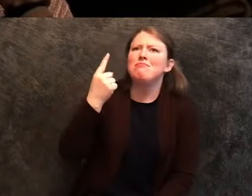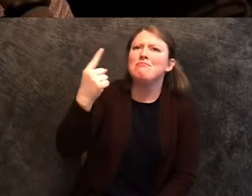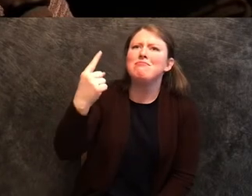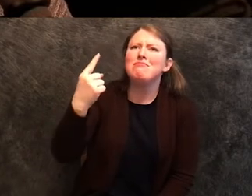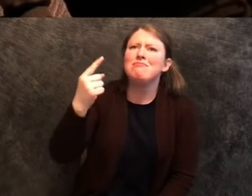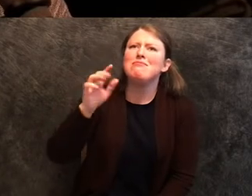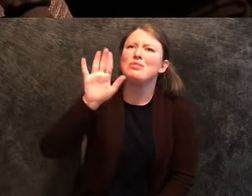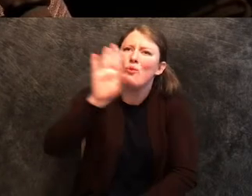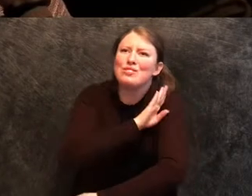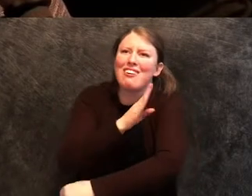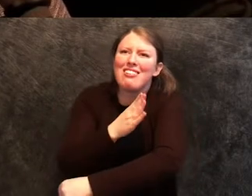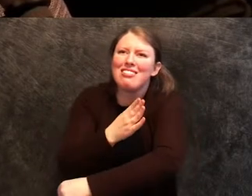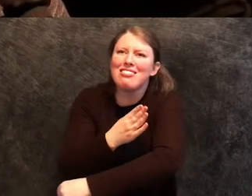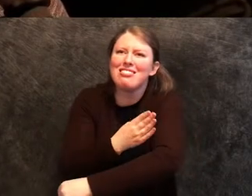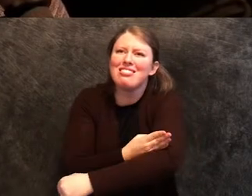Strength like no